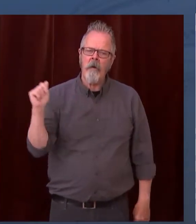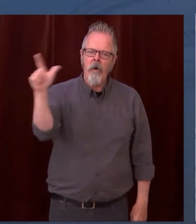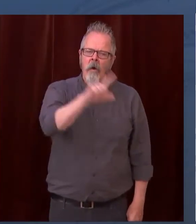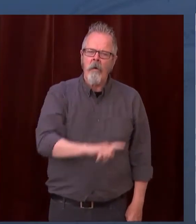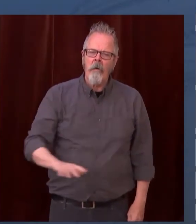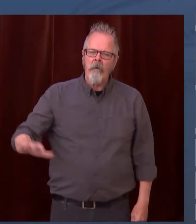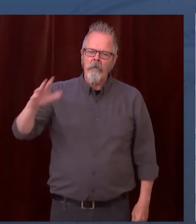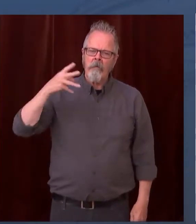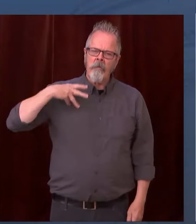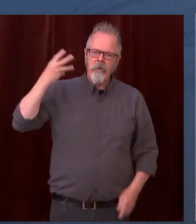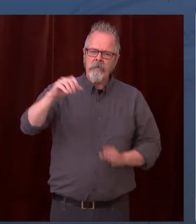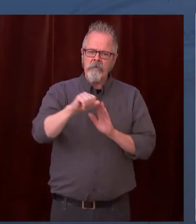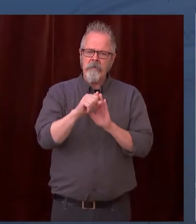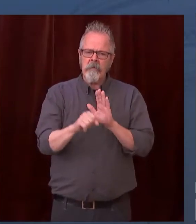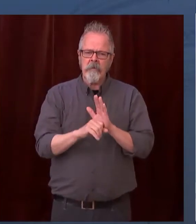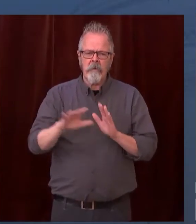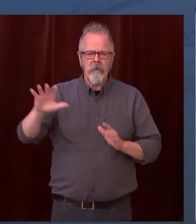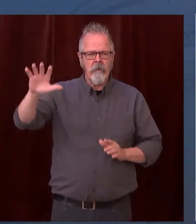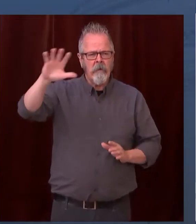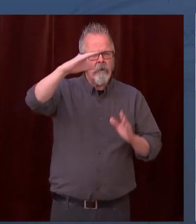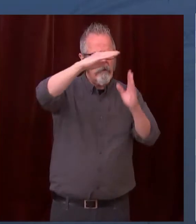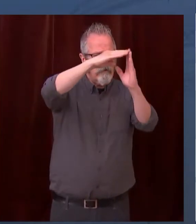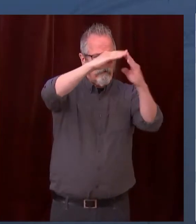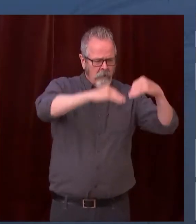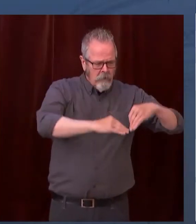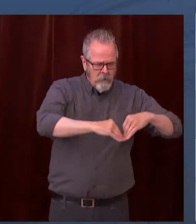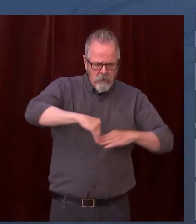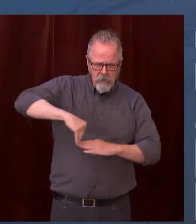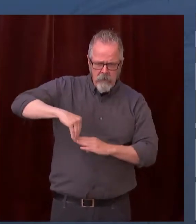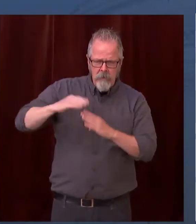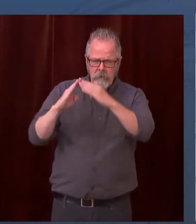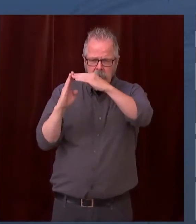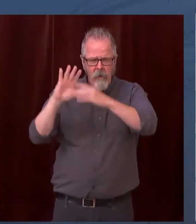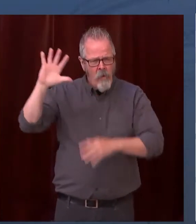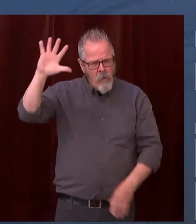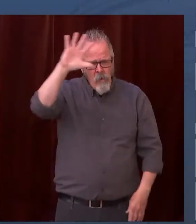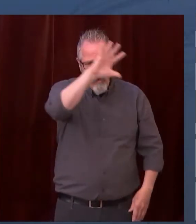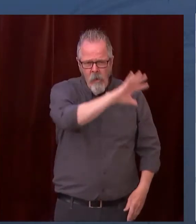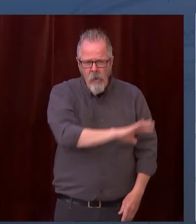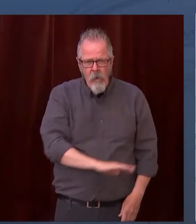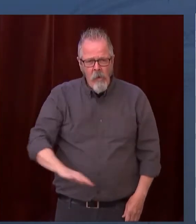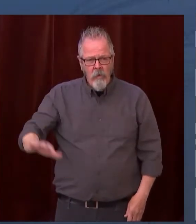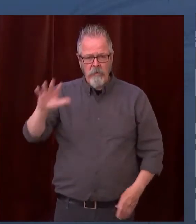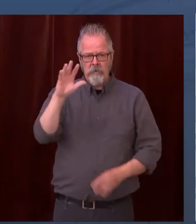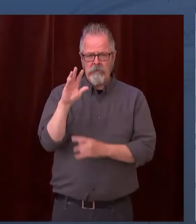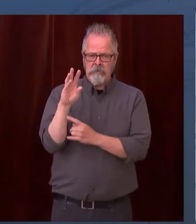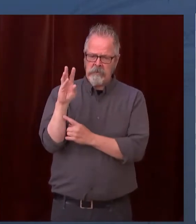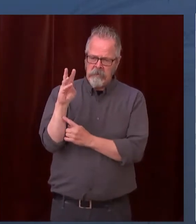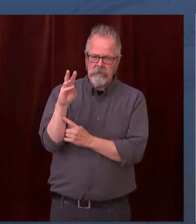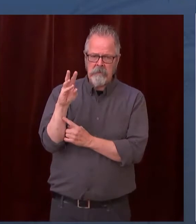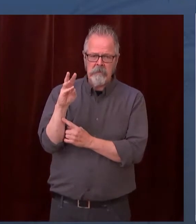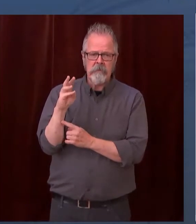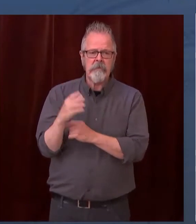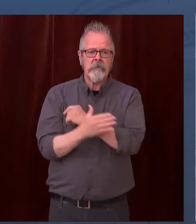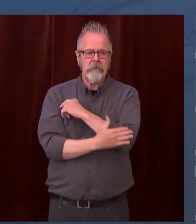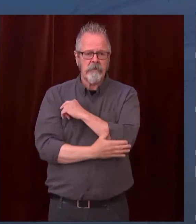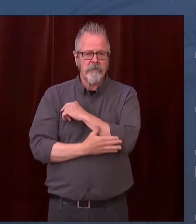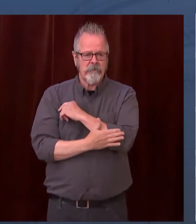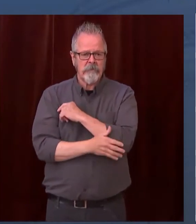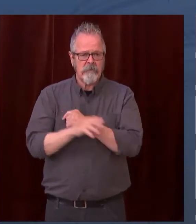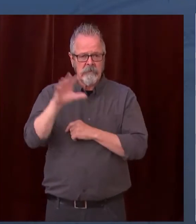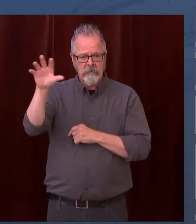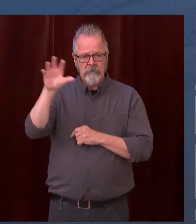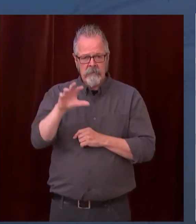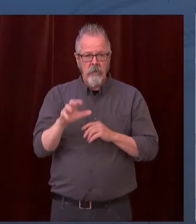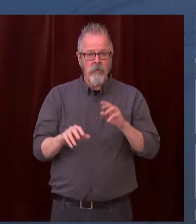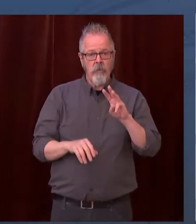in 6 of our counties. We'll see that in King, the cases went up dramatically, went down for a couple months,